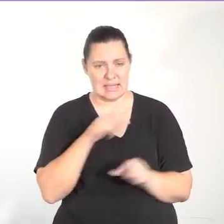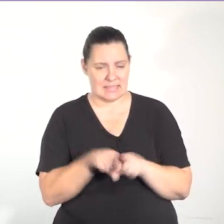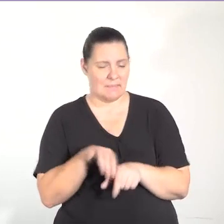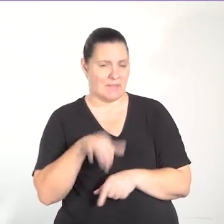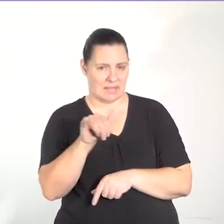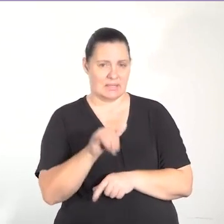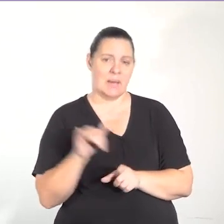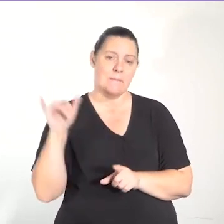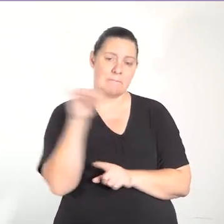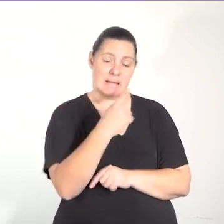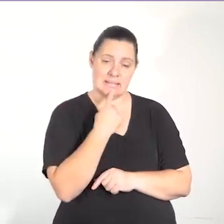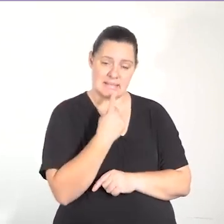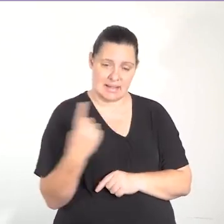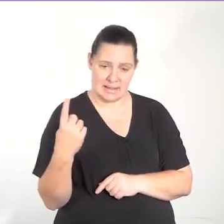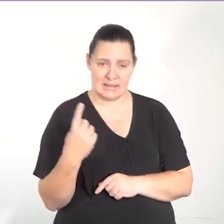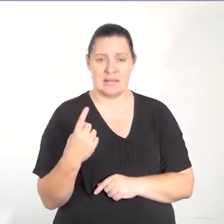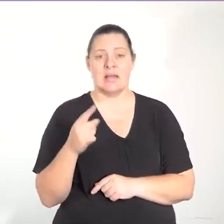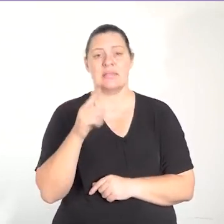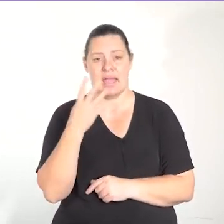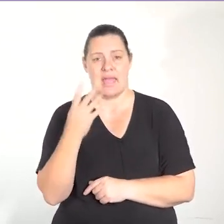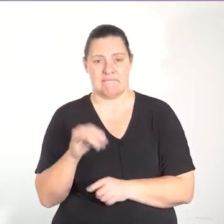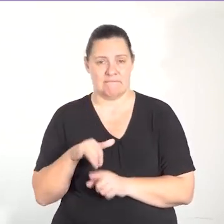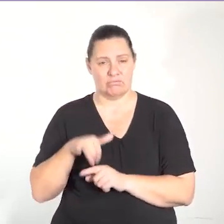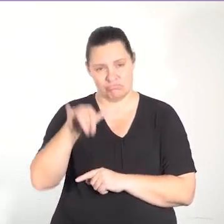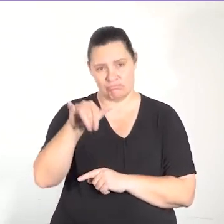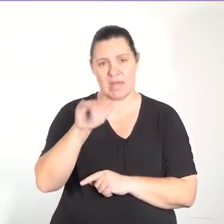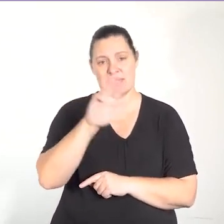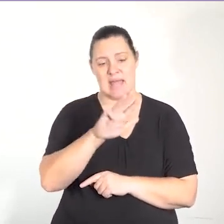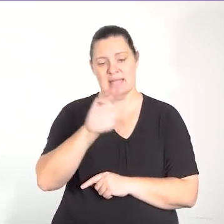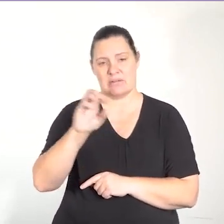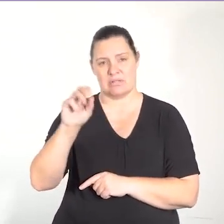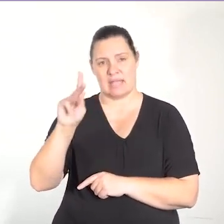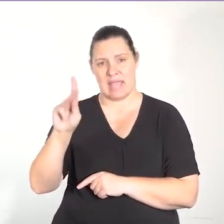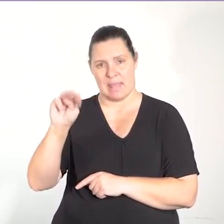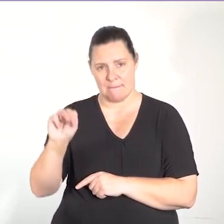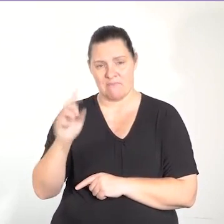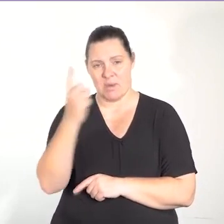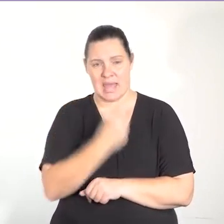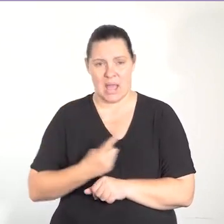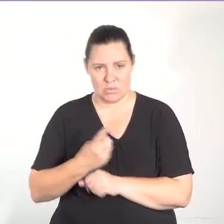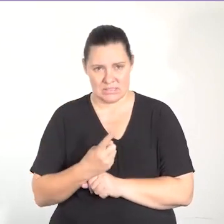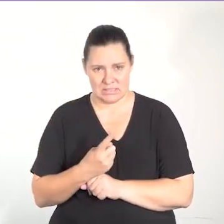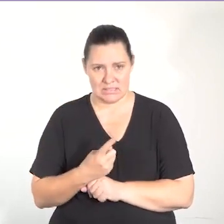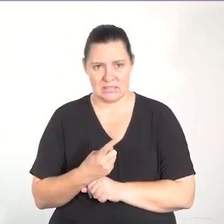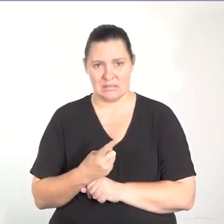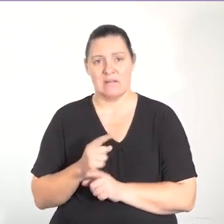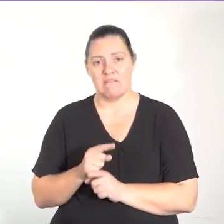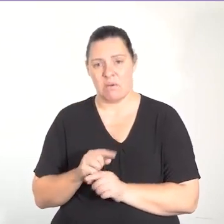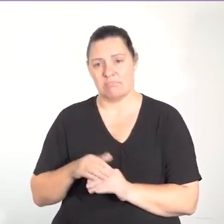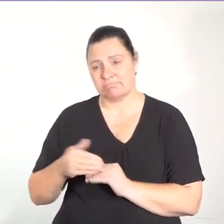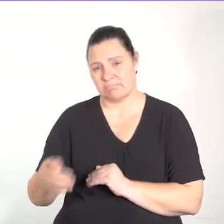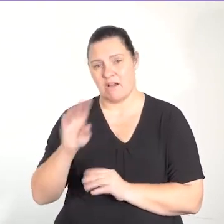same flight. Now, the pilot tells them that they are traveling at 900 kilometers per hour and the whole flight